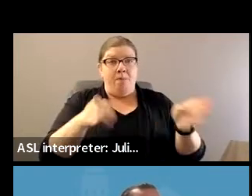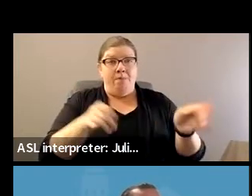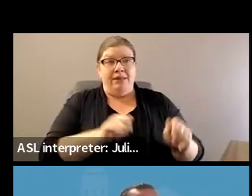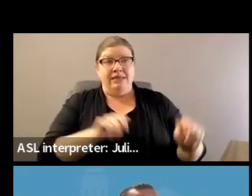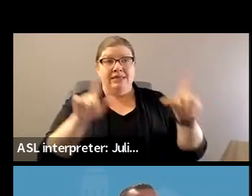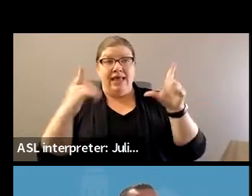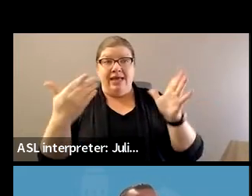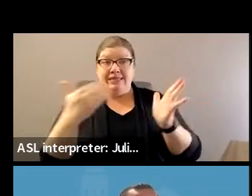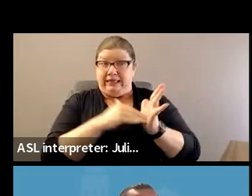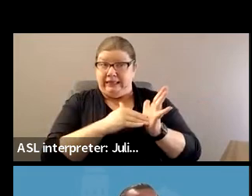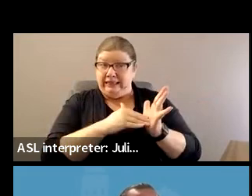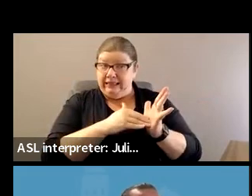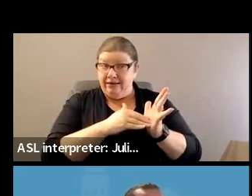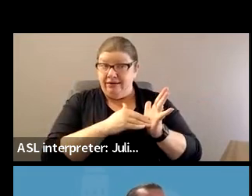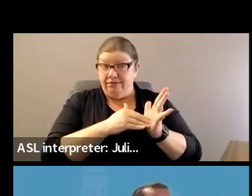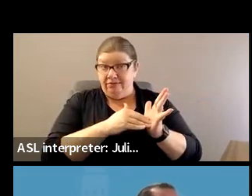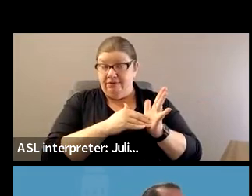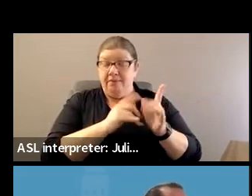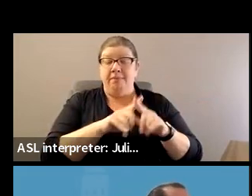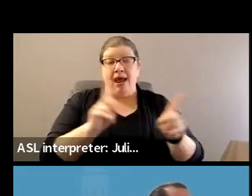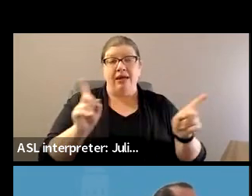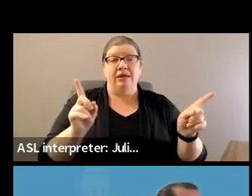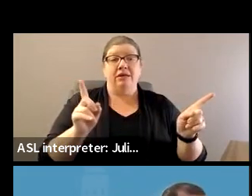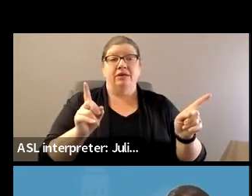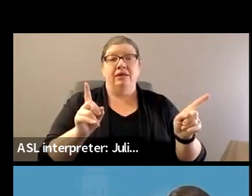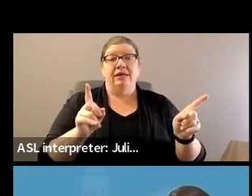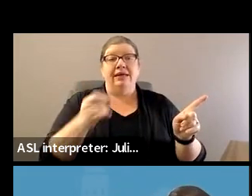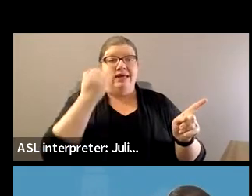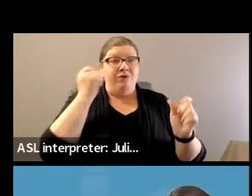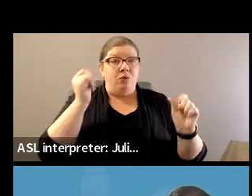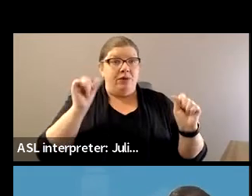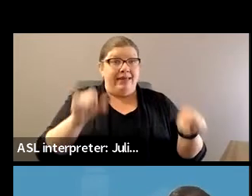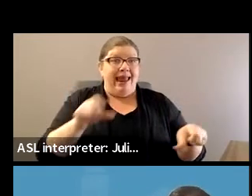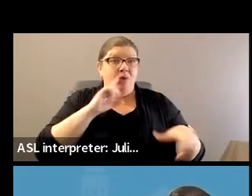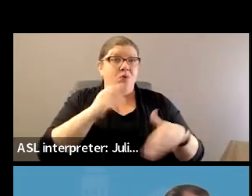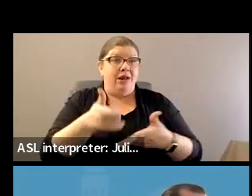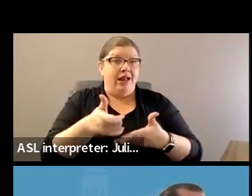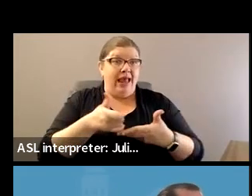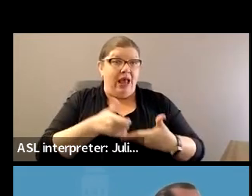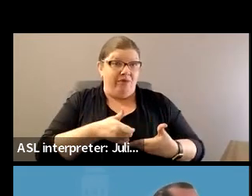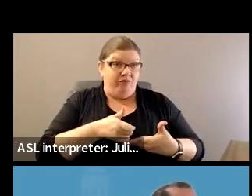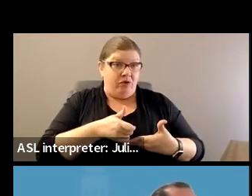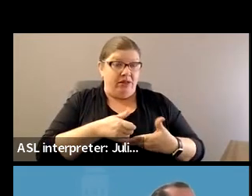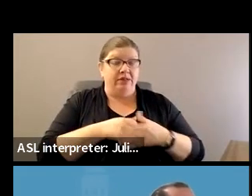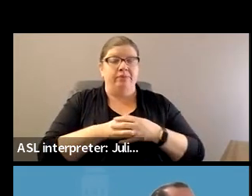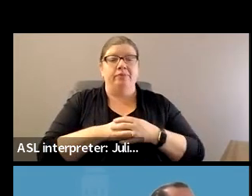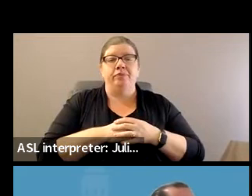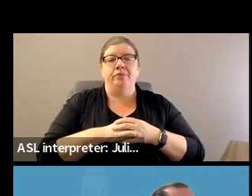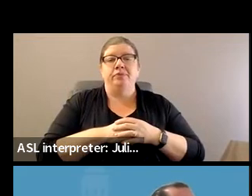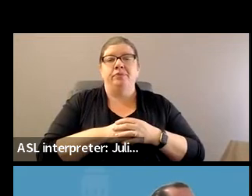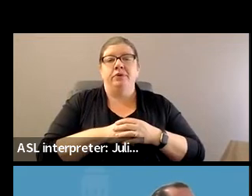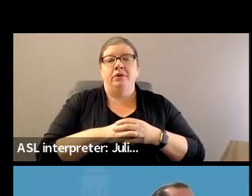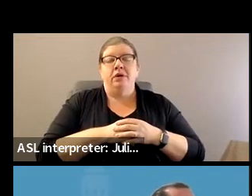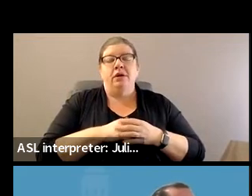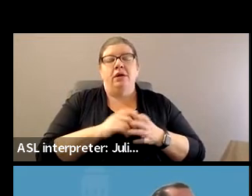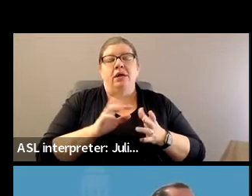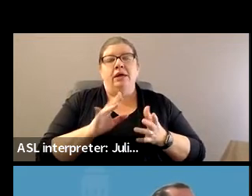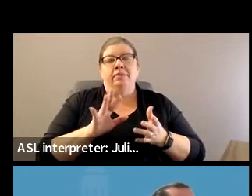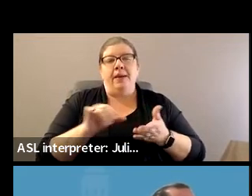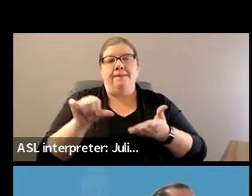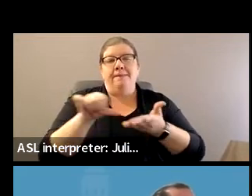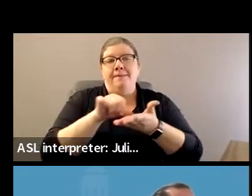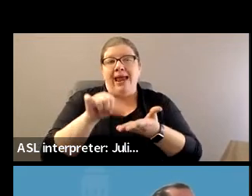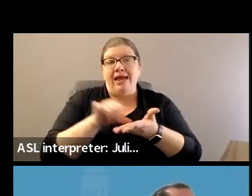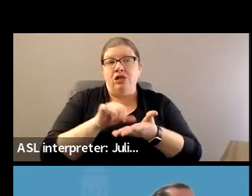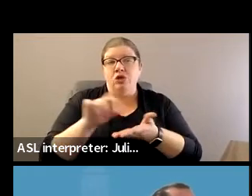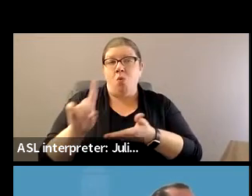again. But if you can, that would be really helpful. On page